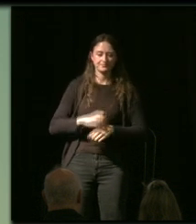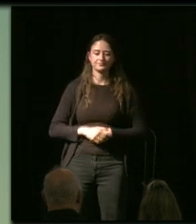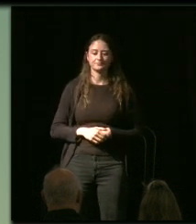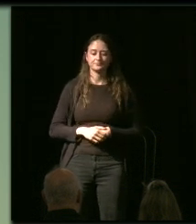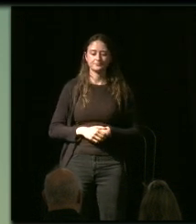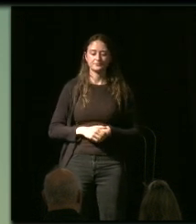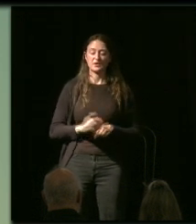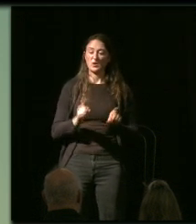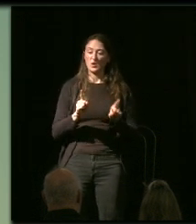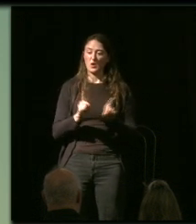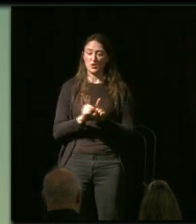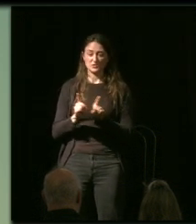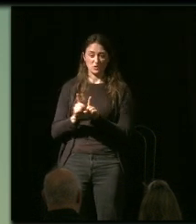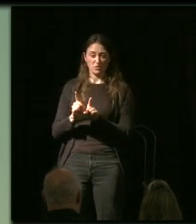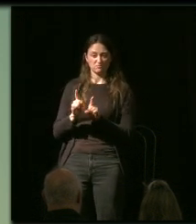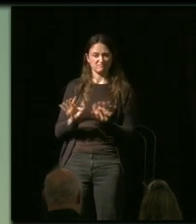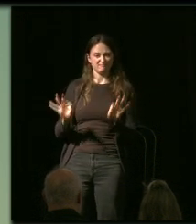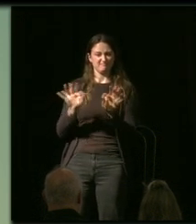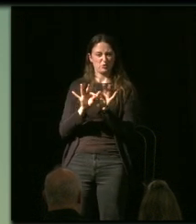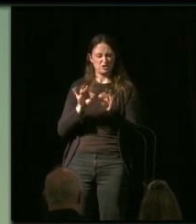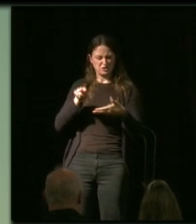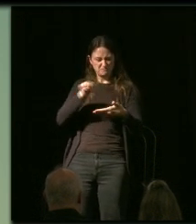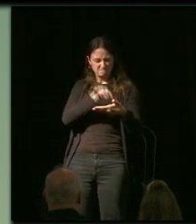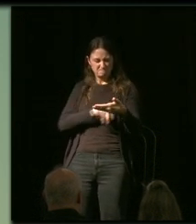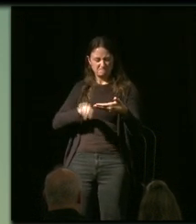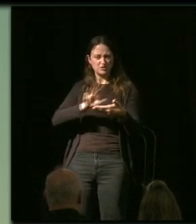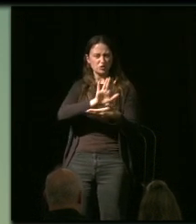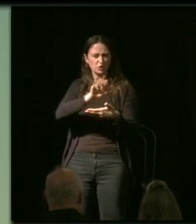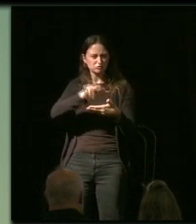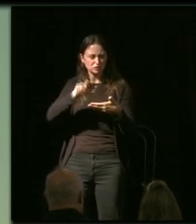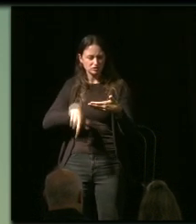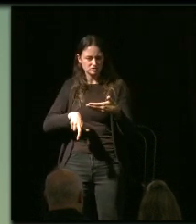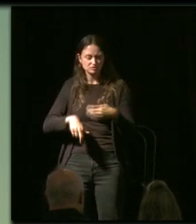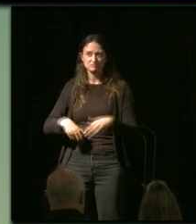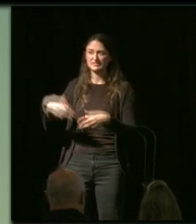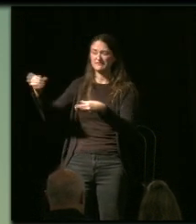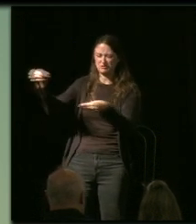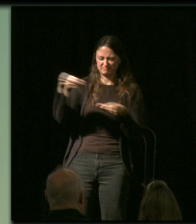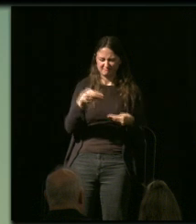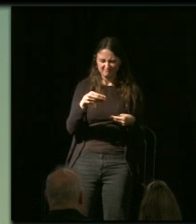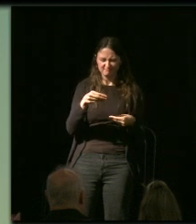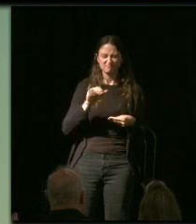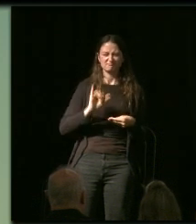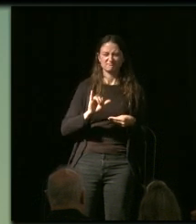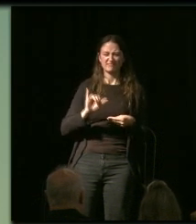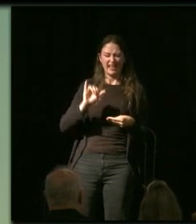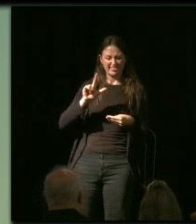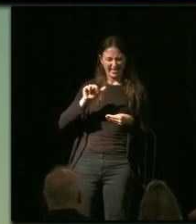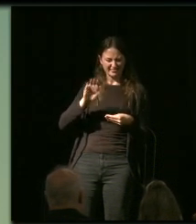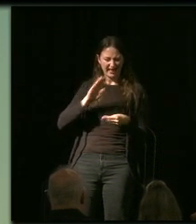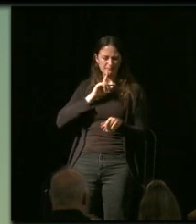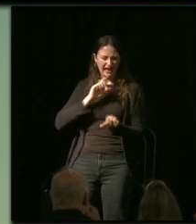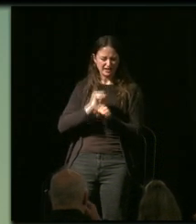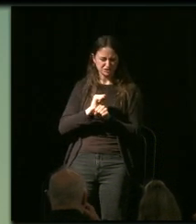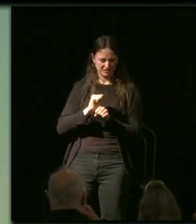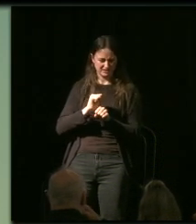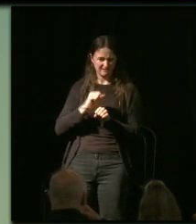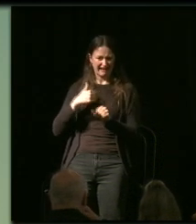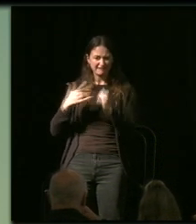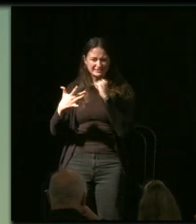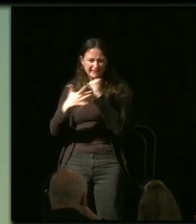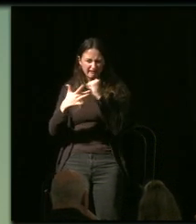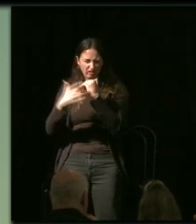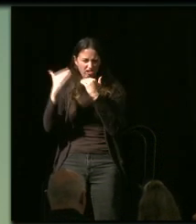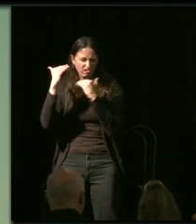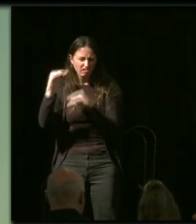lab that did the test mention any technical limitations in being able to identify gene variants? Based on this, your provider may recommend another